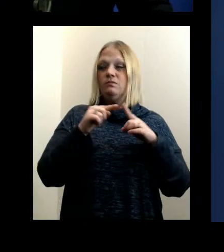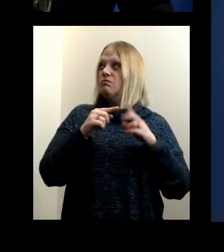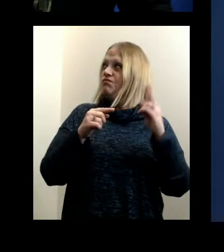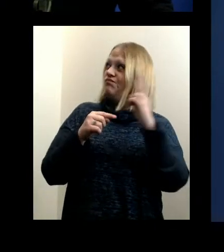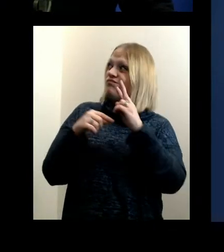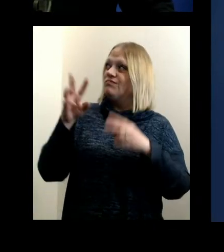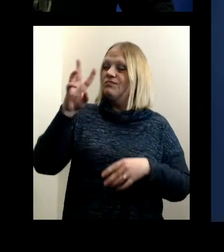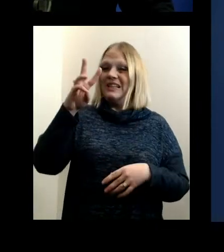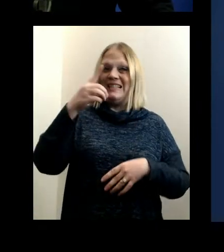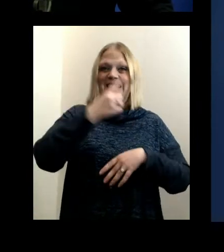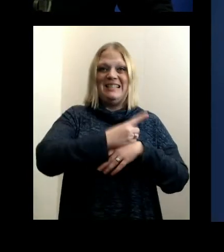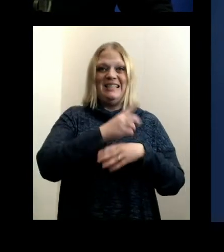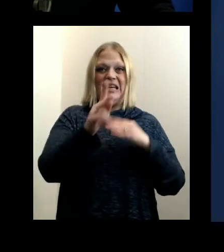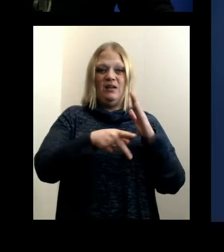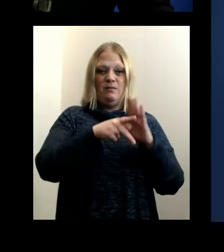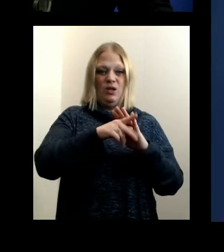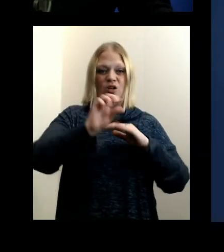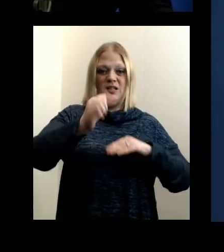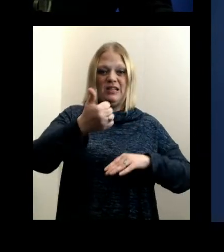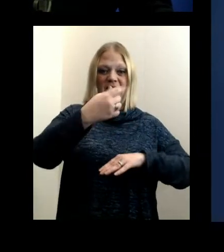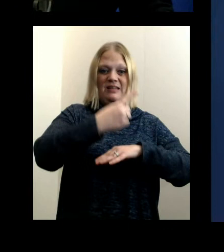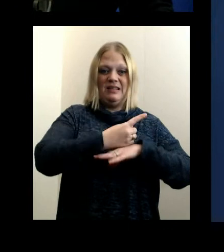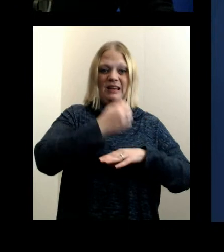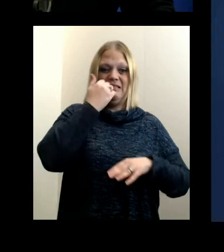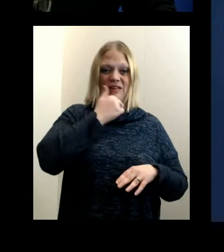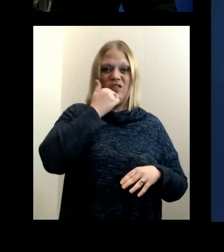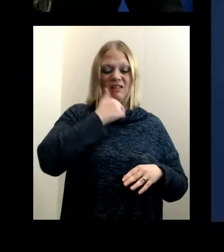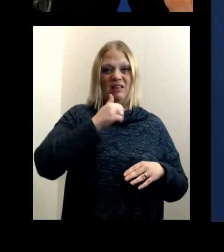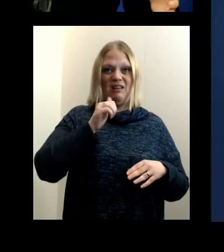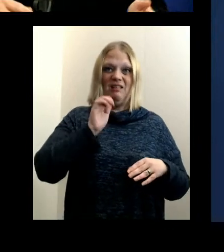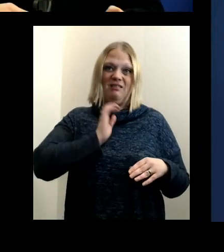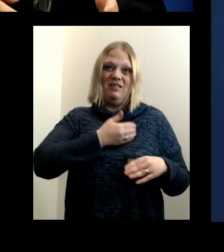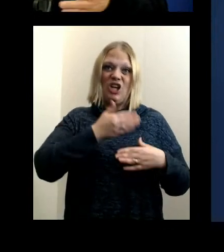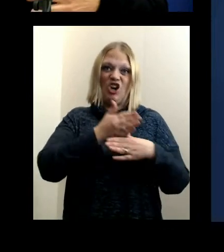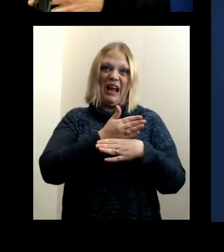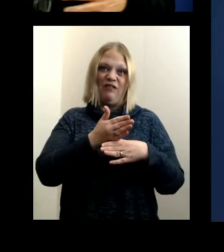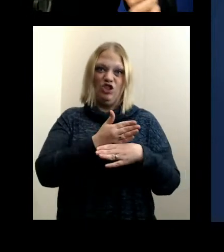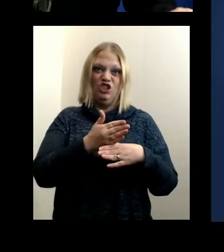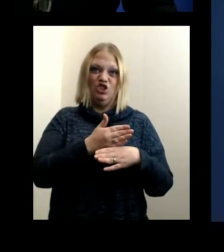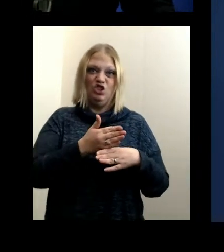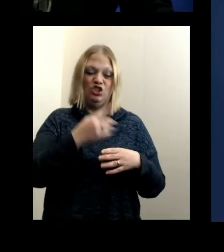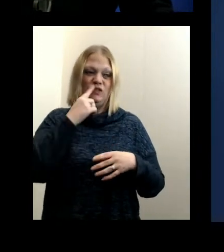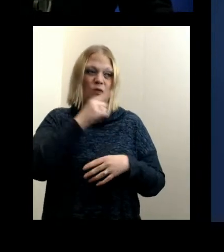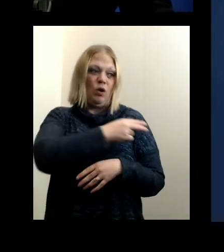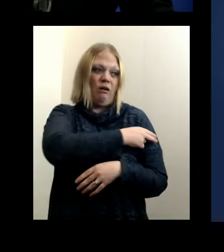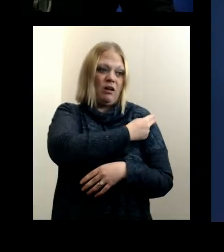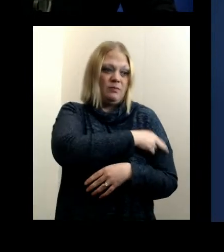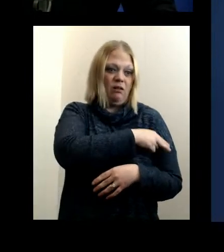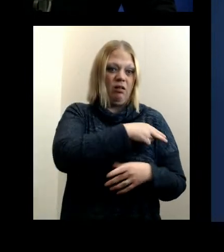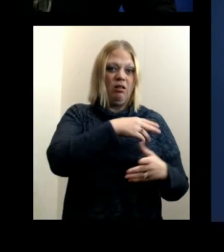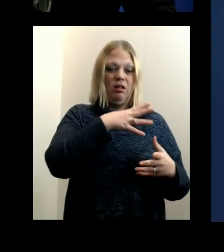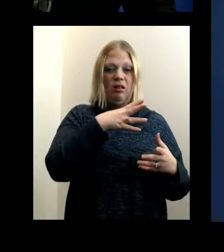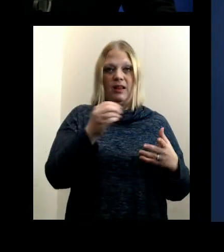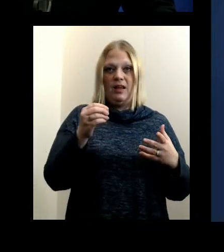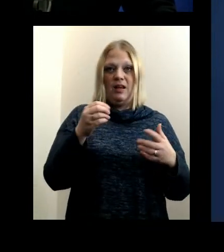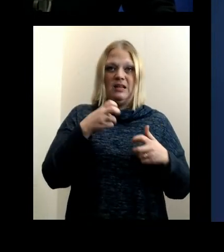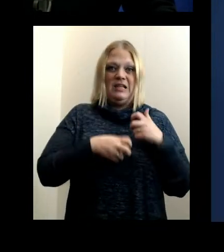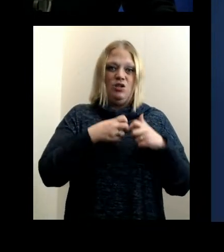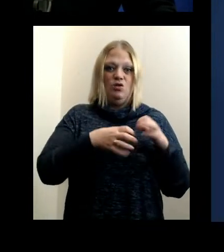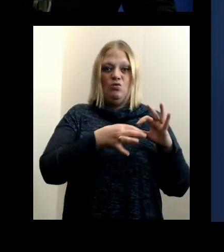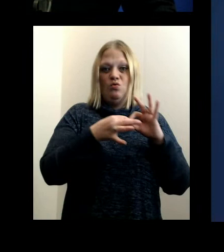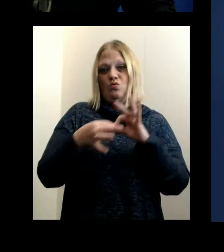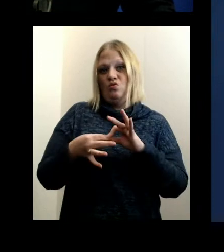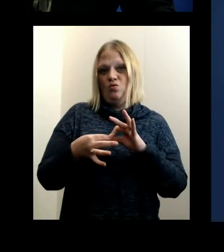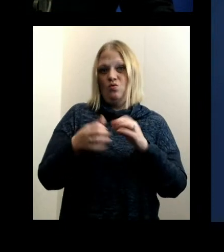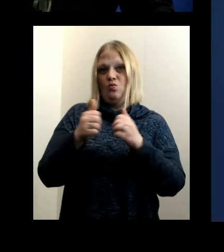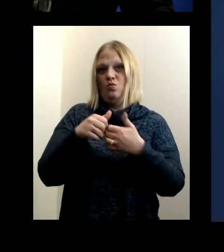6-day period, 10 deaths a day. That's kind of what we've been averaging, not only between hospitalizations, but also issues